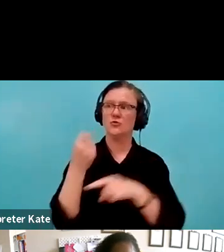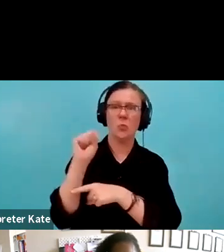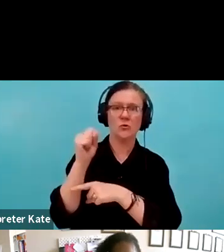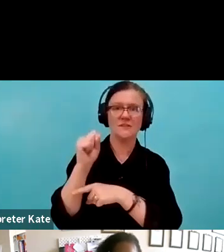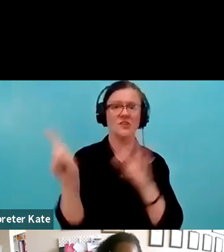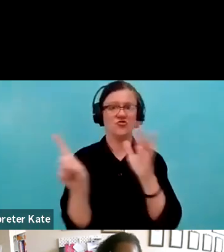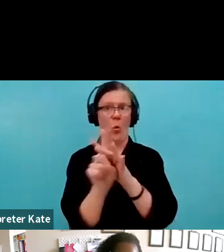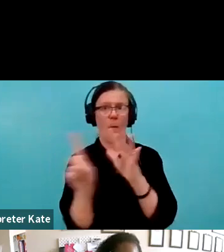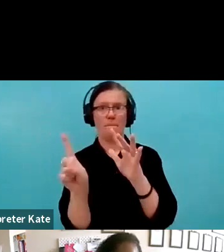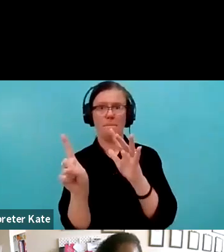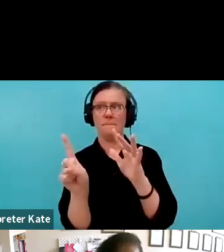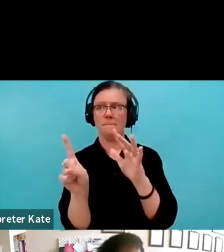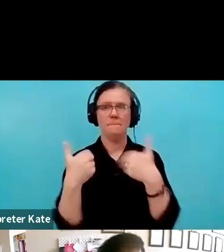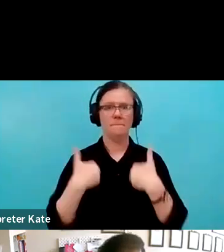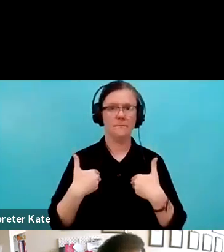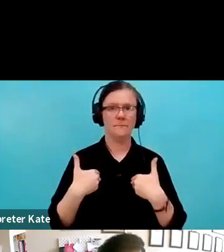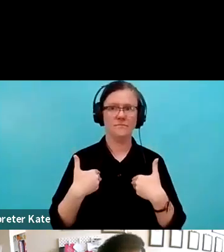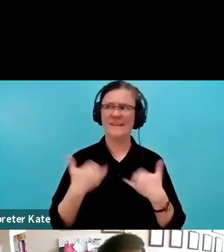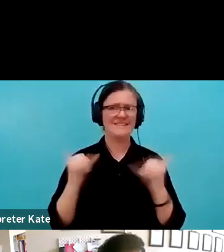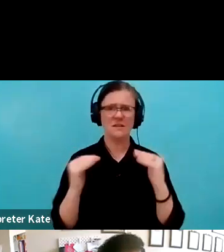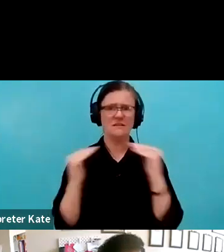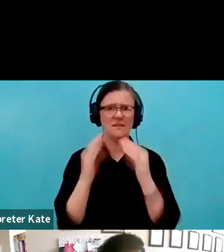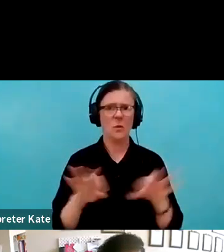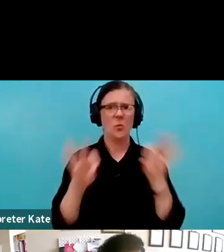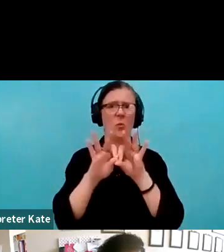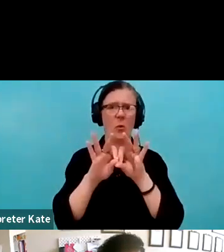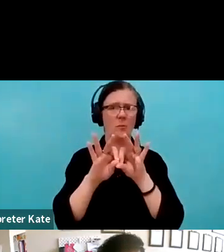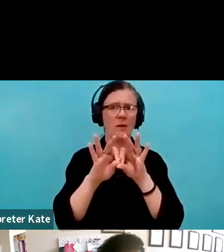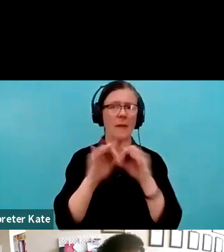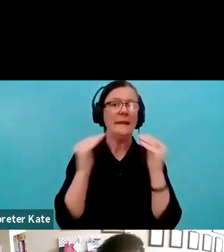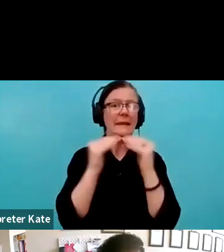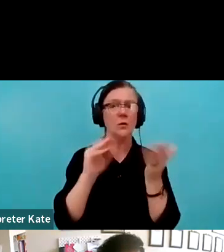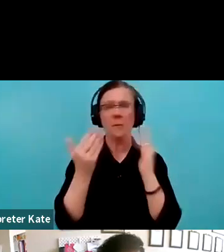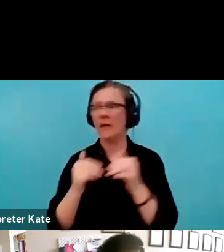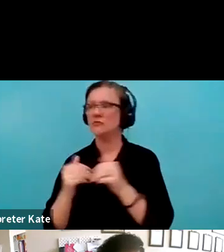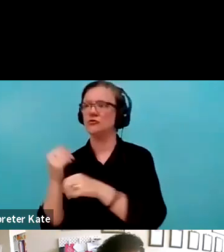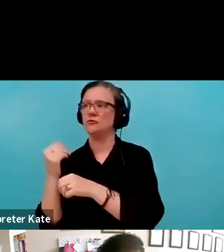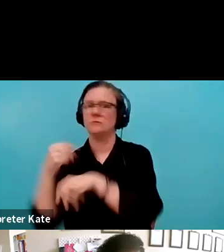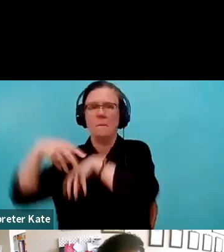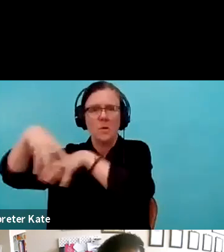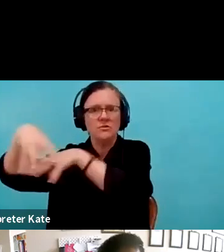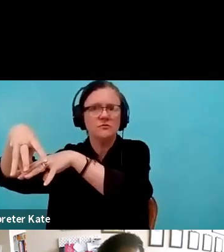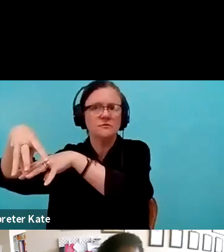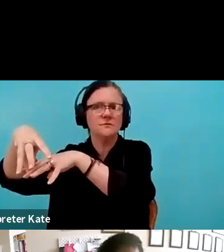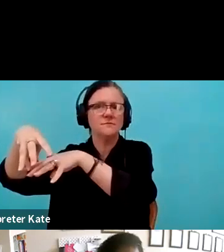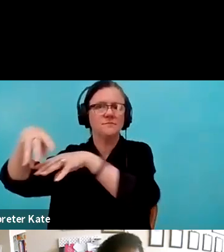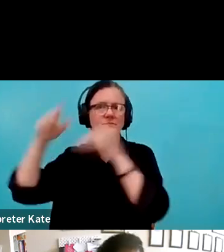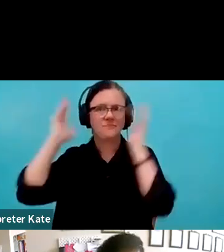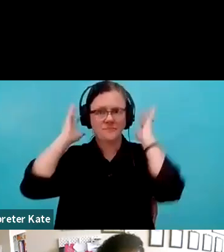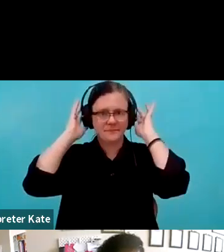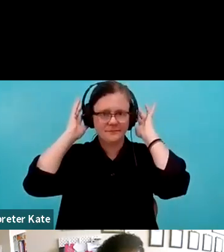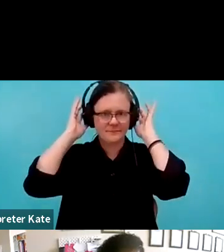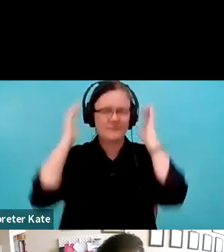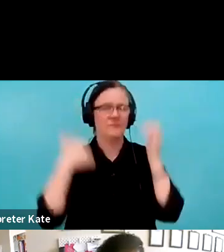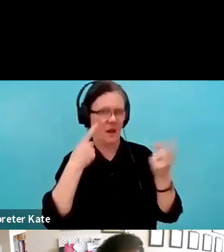know, are equally important to the sit-ins and the in-person protest. So, you know, I echo that,